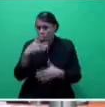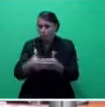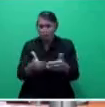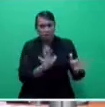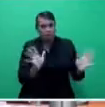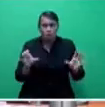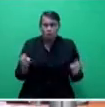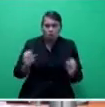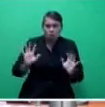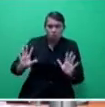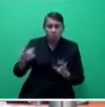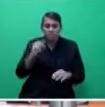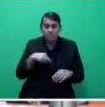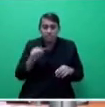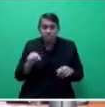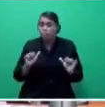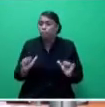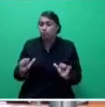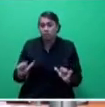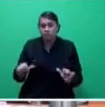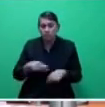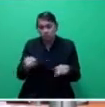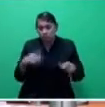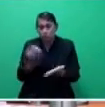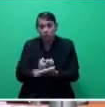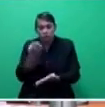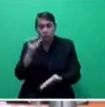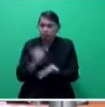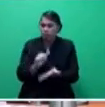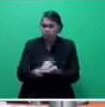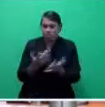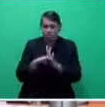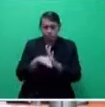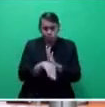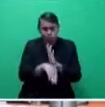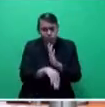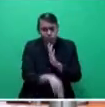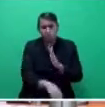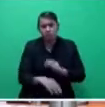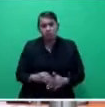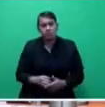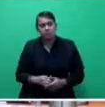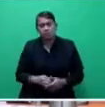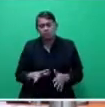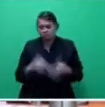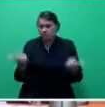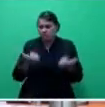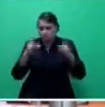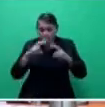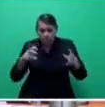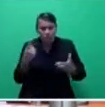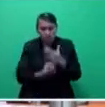protected, and therefore the economy will contract by a much larger period. We will, the number of surveys are being carried out, the business houses, through